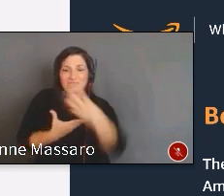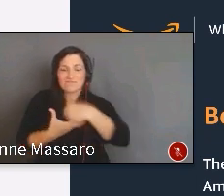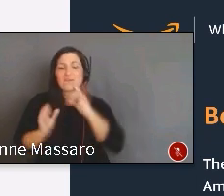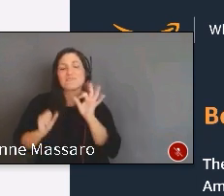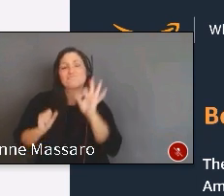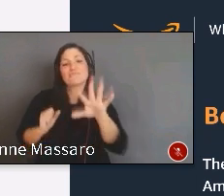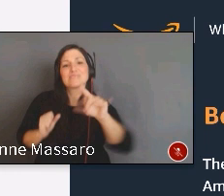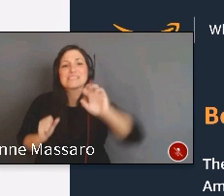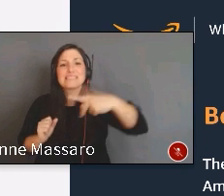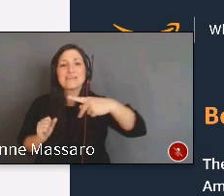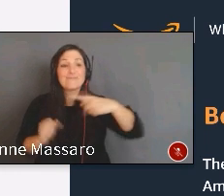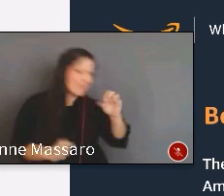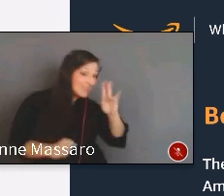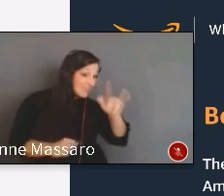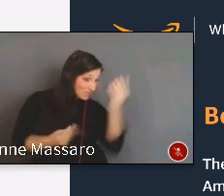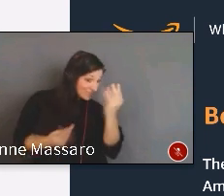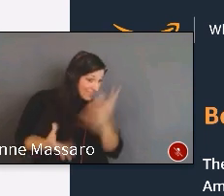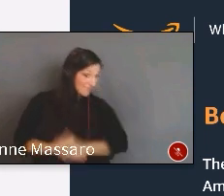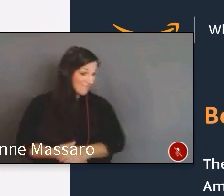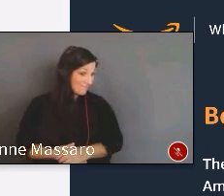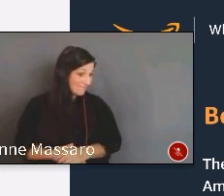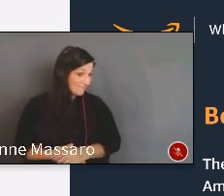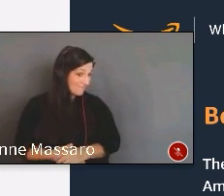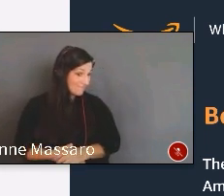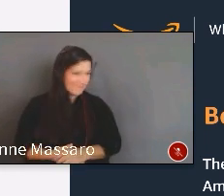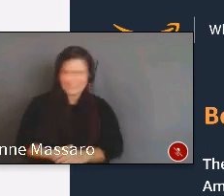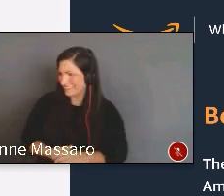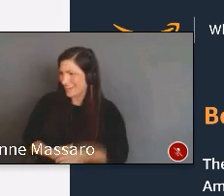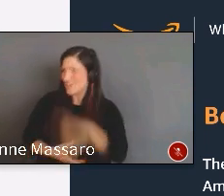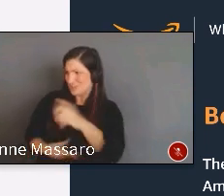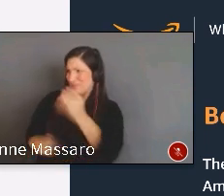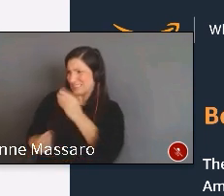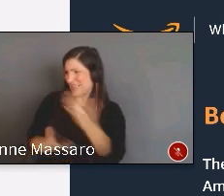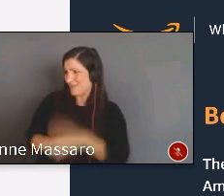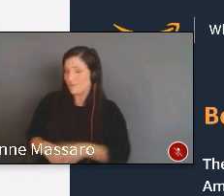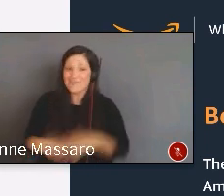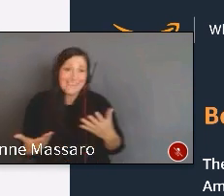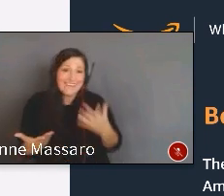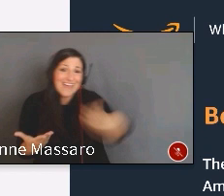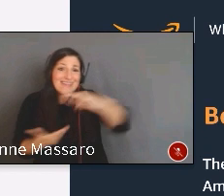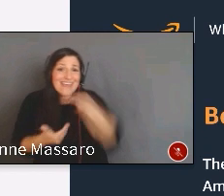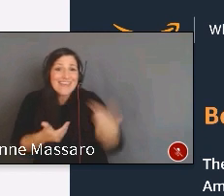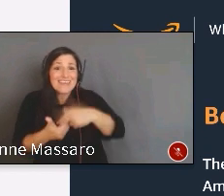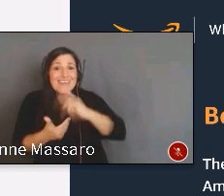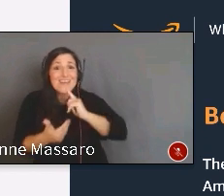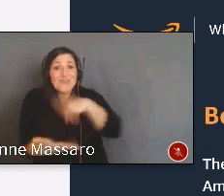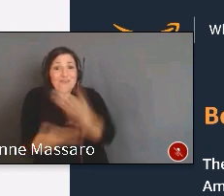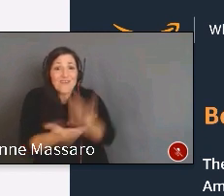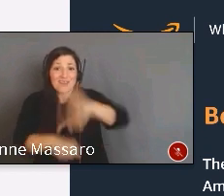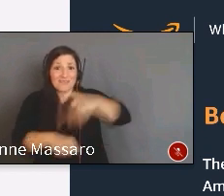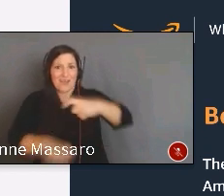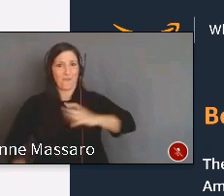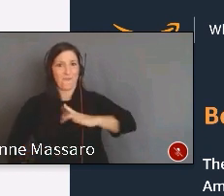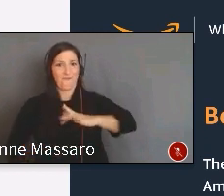right? Libby, you want to tell them? Shall we tell them? I mean, they attended, they were on time, so we like that